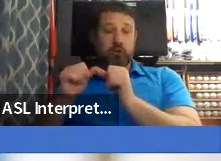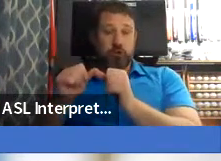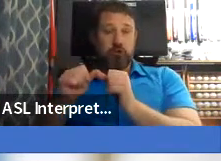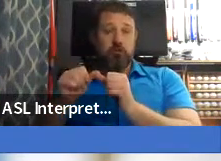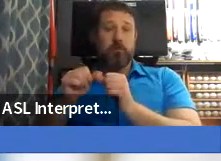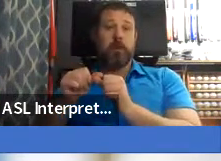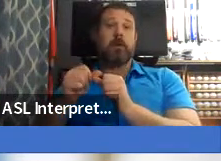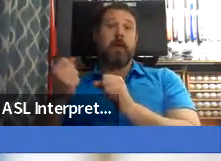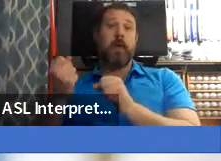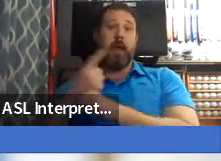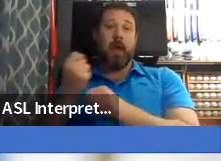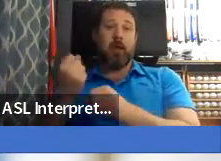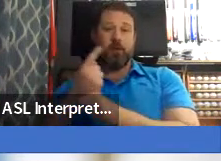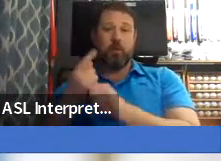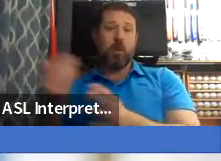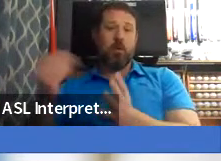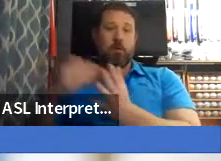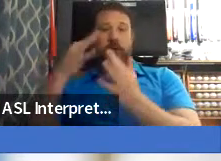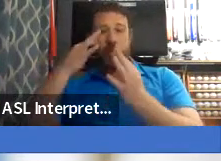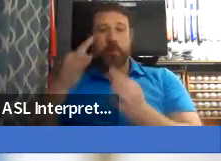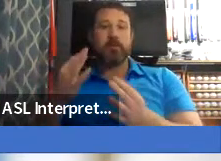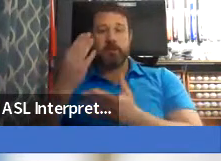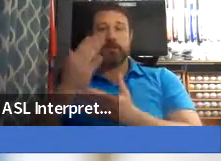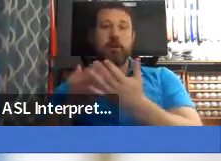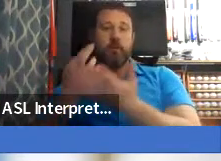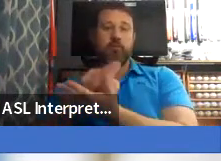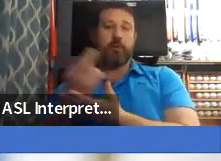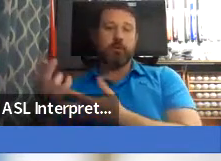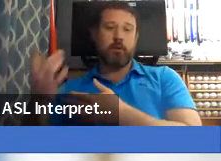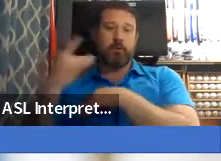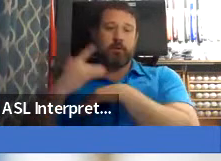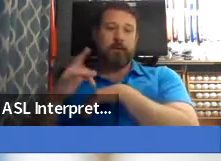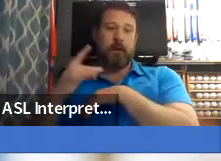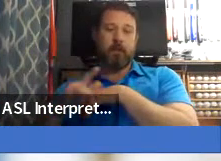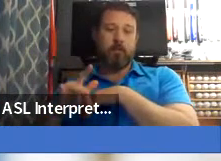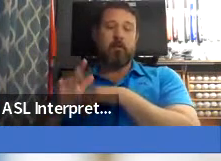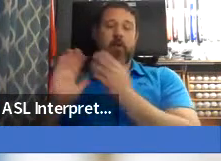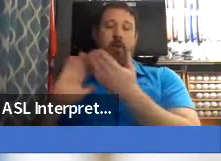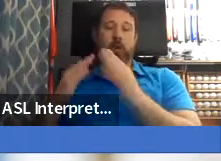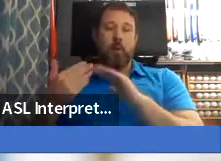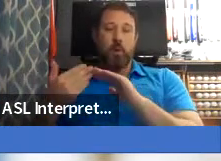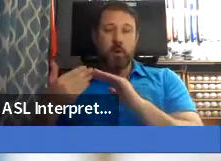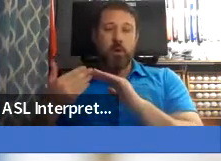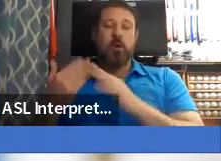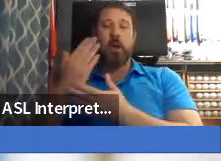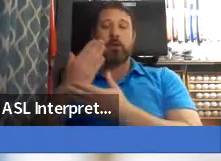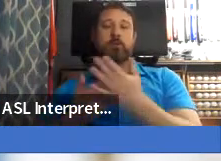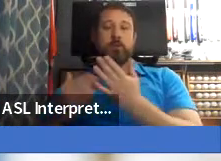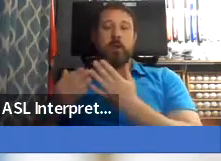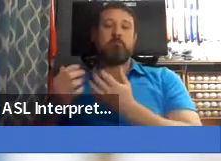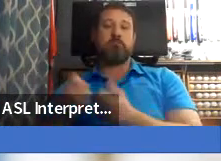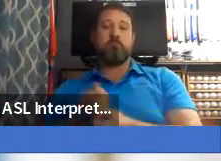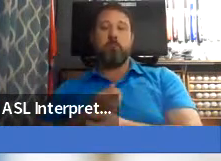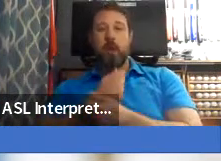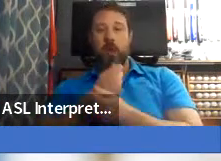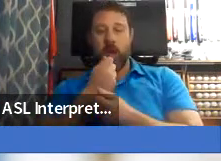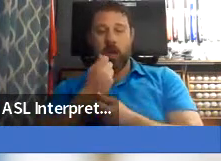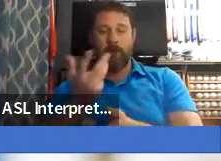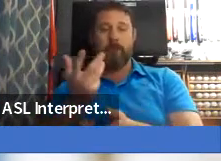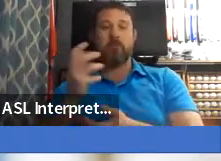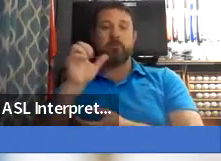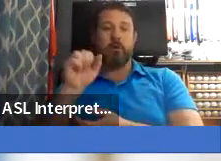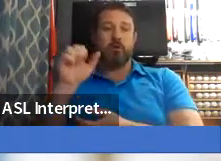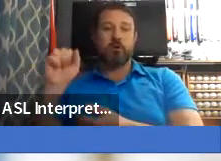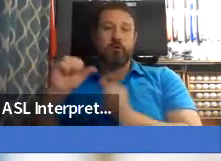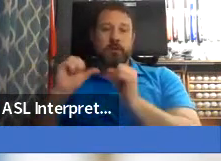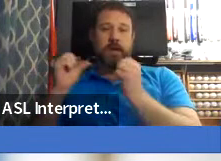annual redeterminations, and then some of the resources that are available to the community, as well as some of the efforts that Social